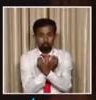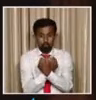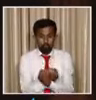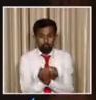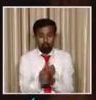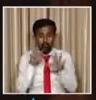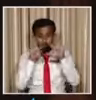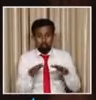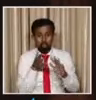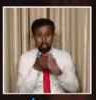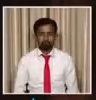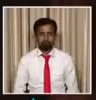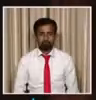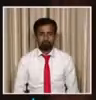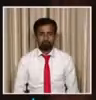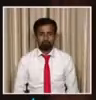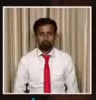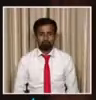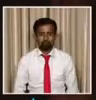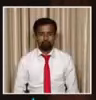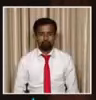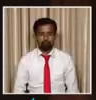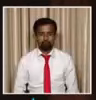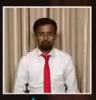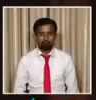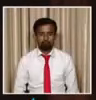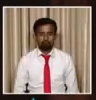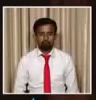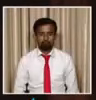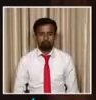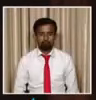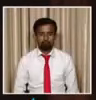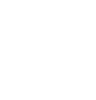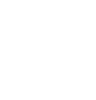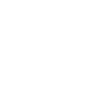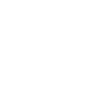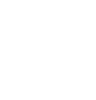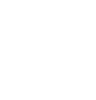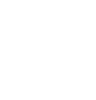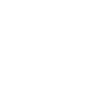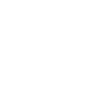investigation. We will find the truth.